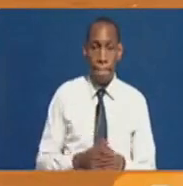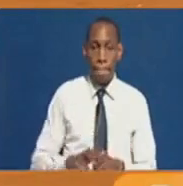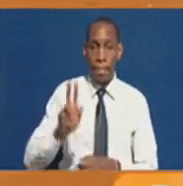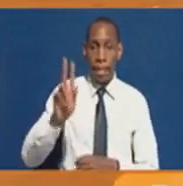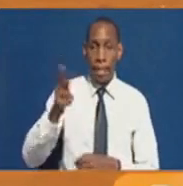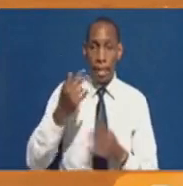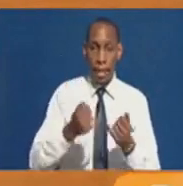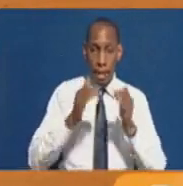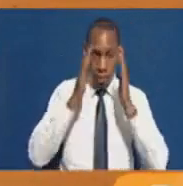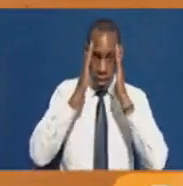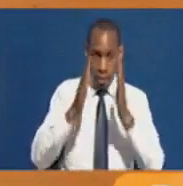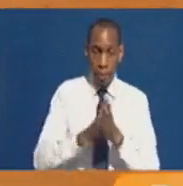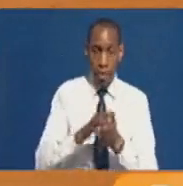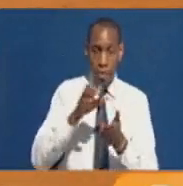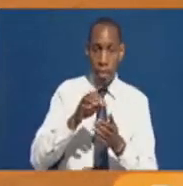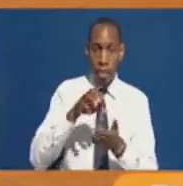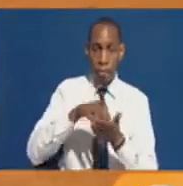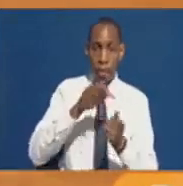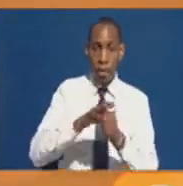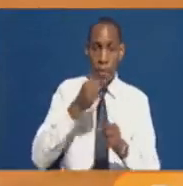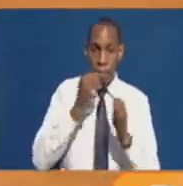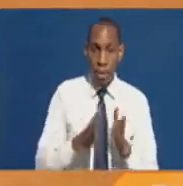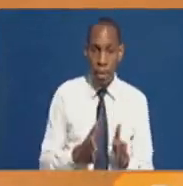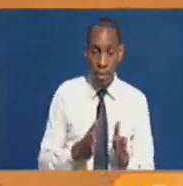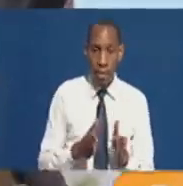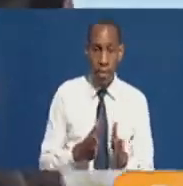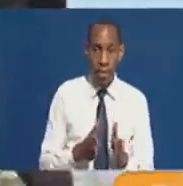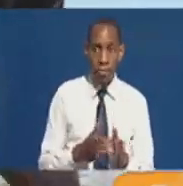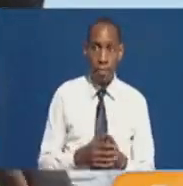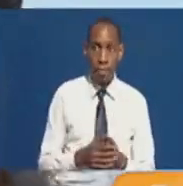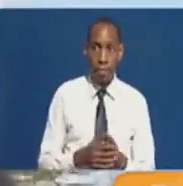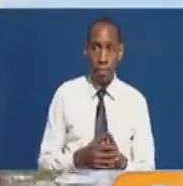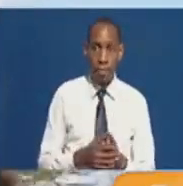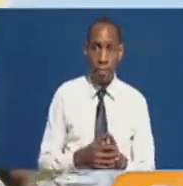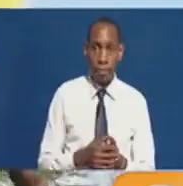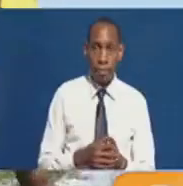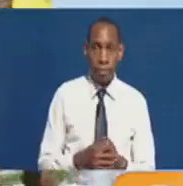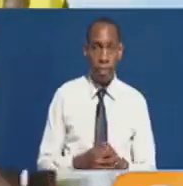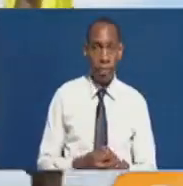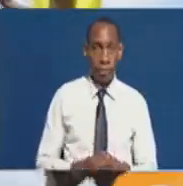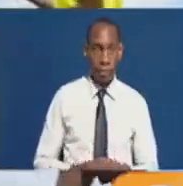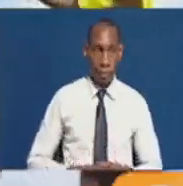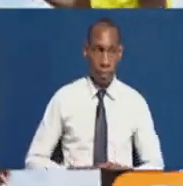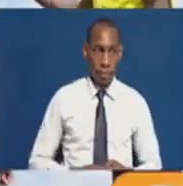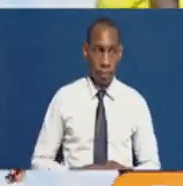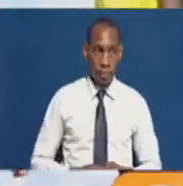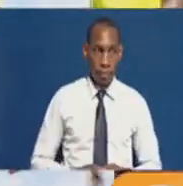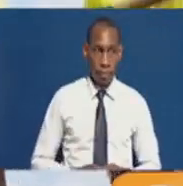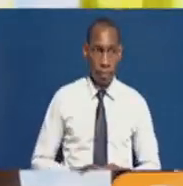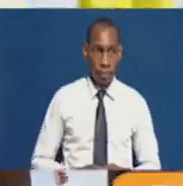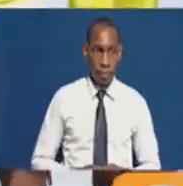is now eyeing more slots for referees at the bigger stages. Luqman Mahmoud, Citizen TV, Nairobi.